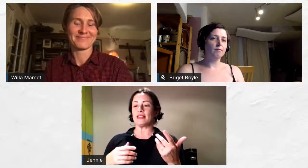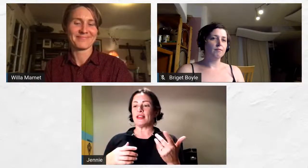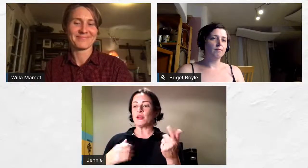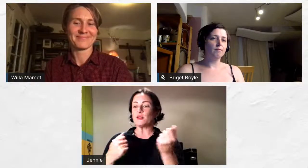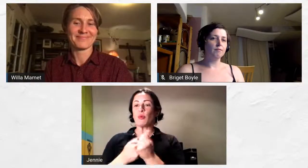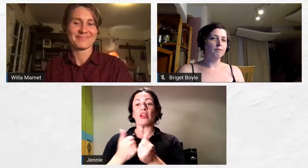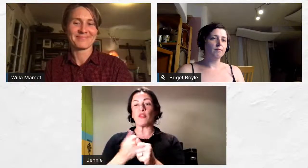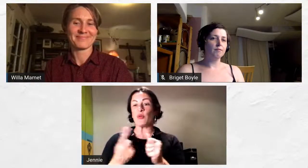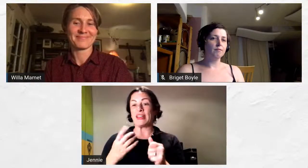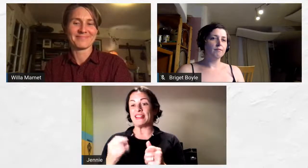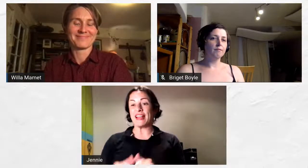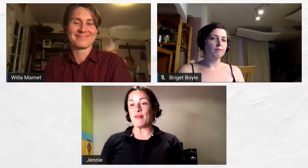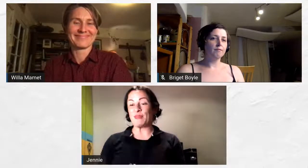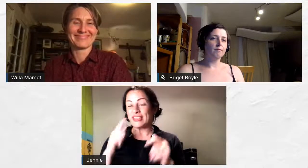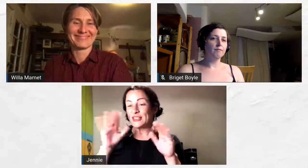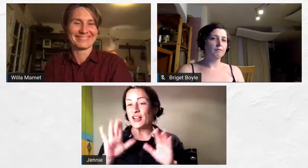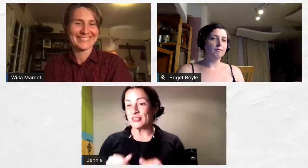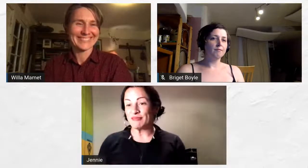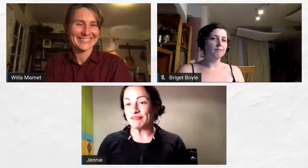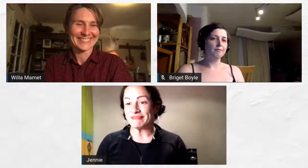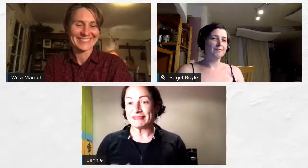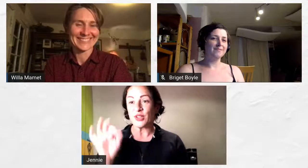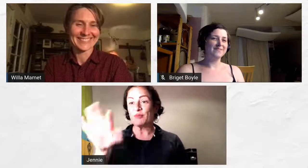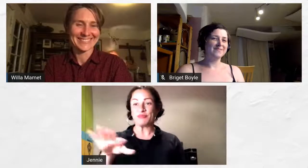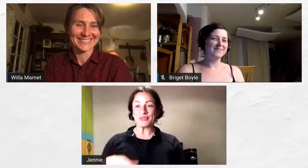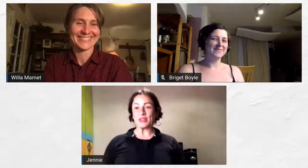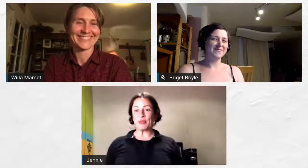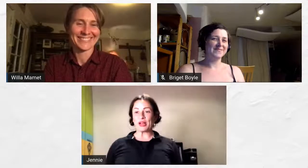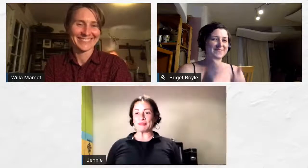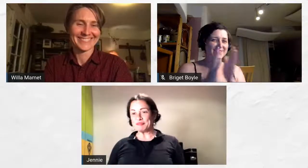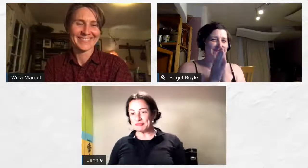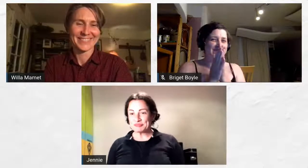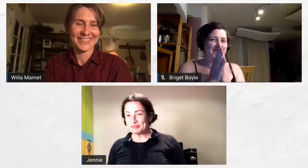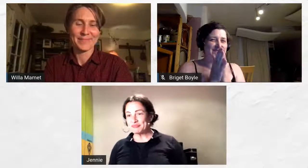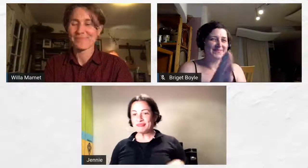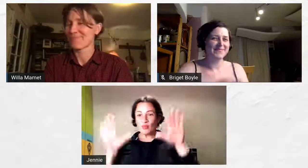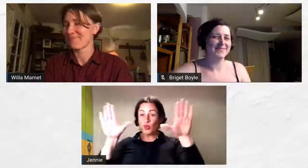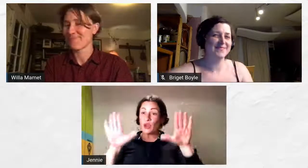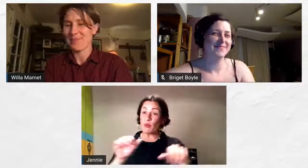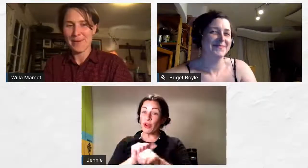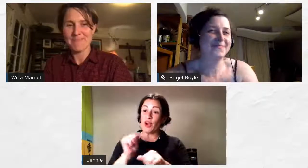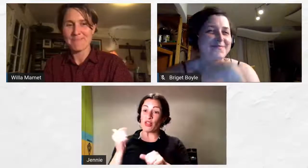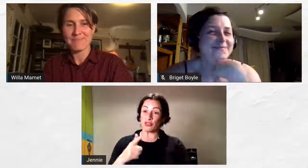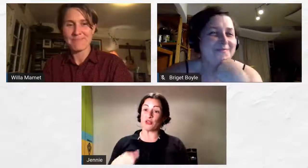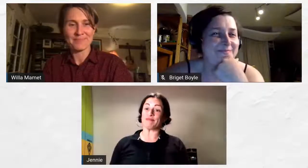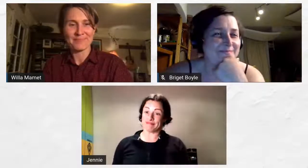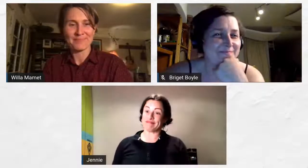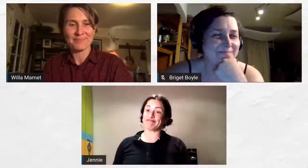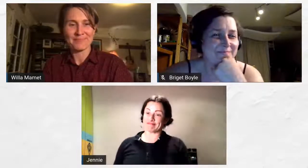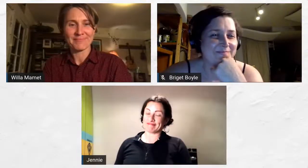and support everyone. And I think it's awesome. So, little plug. Great work.